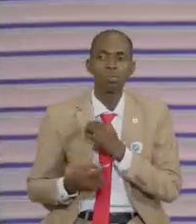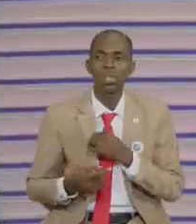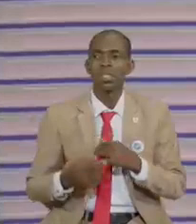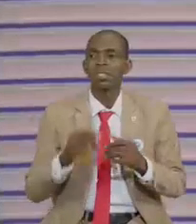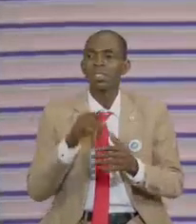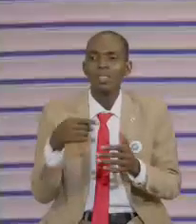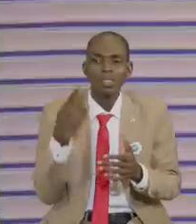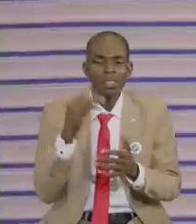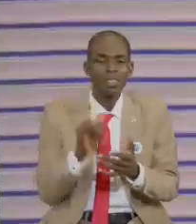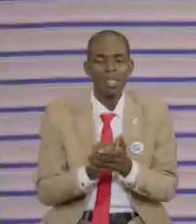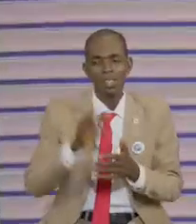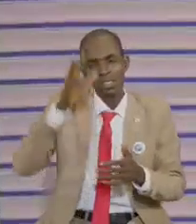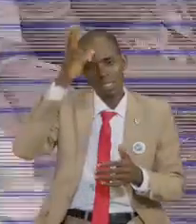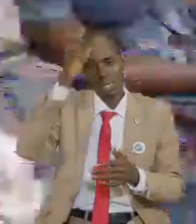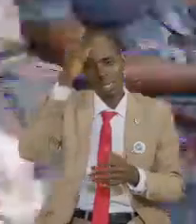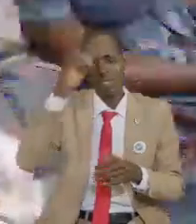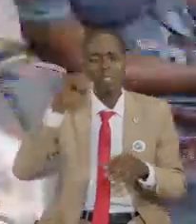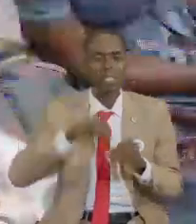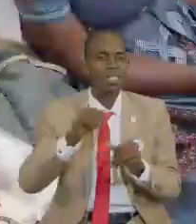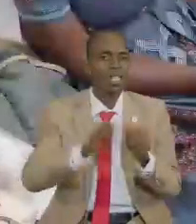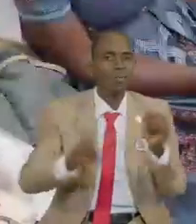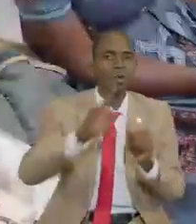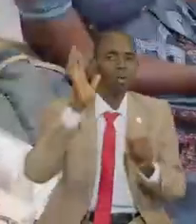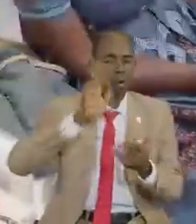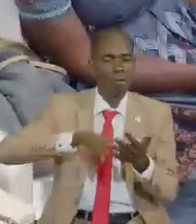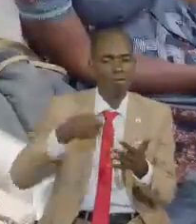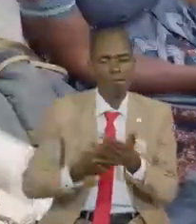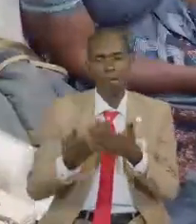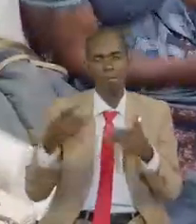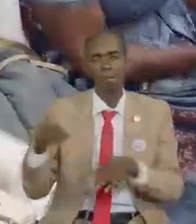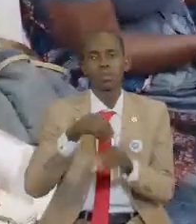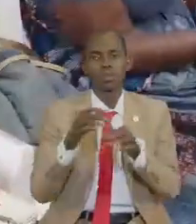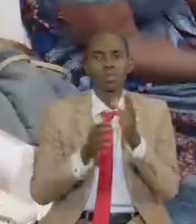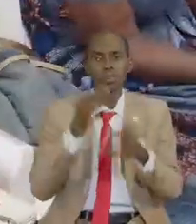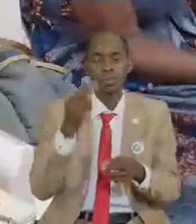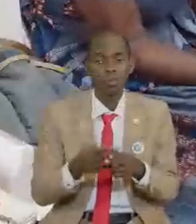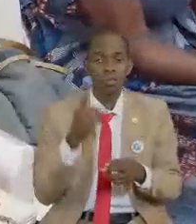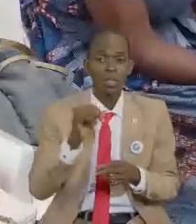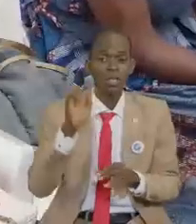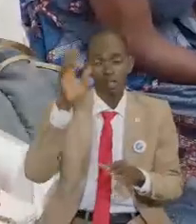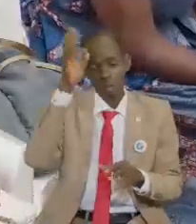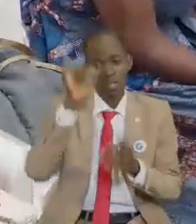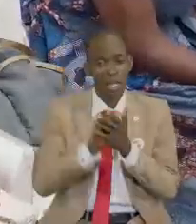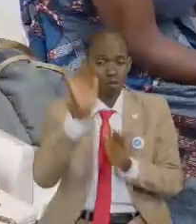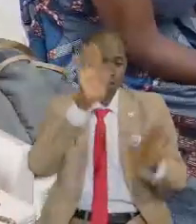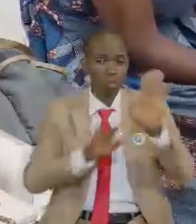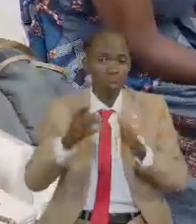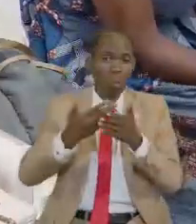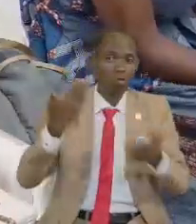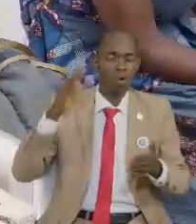demons in every community will begin to fall. The one that troubled you in the past will now begin to